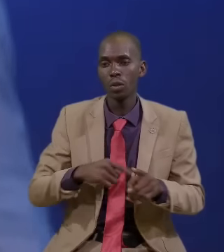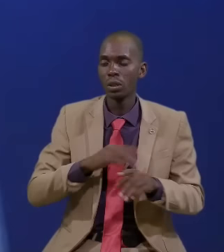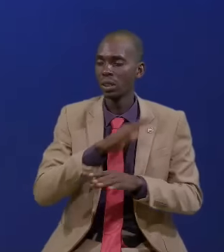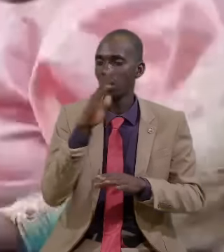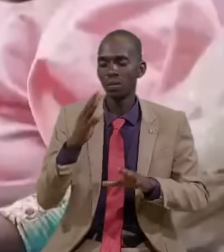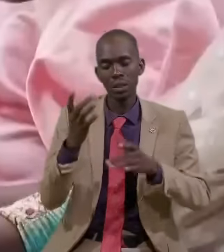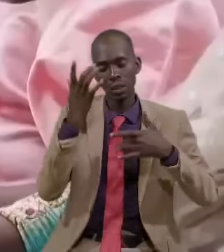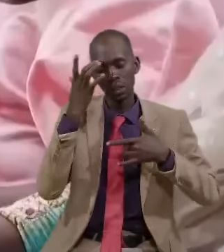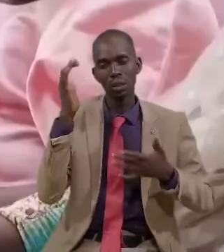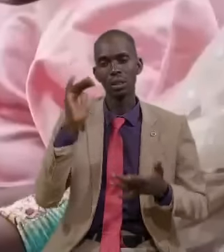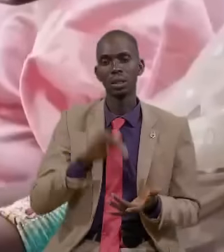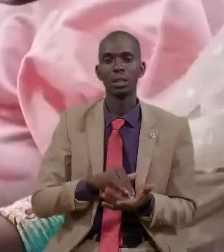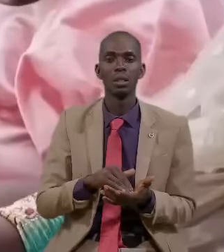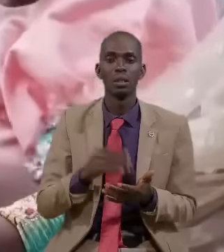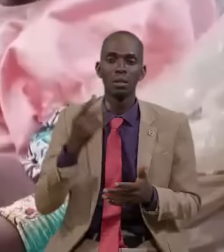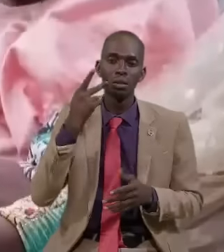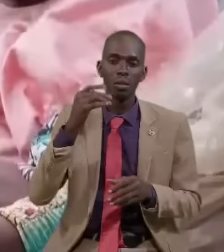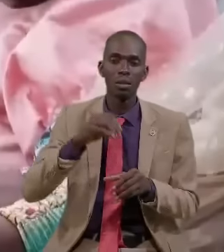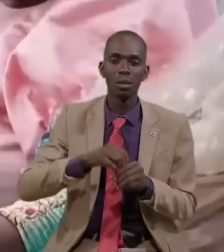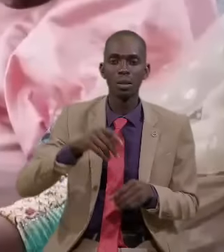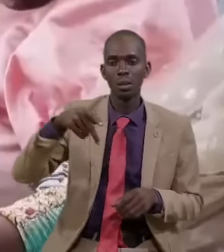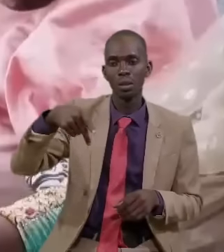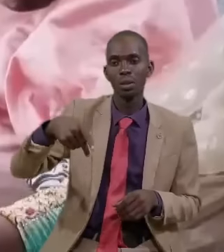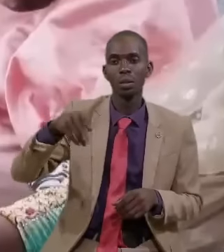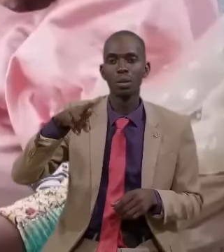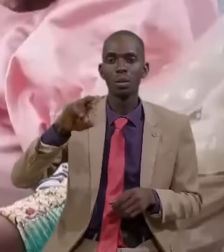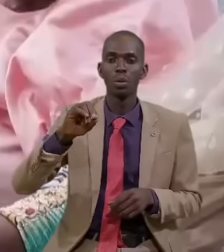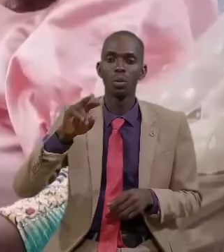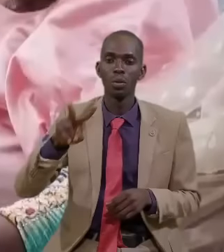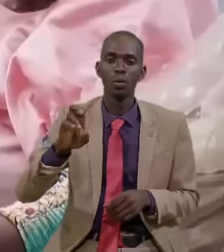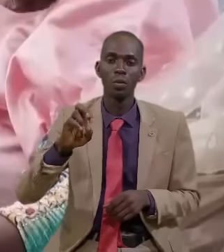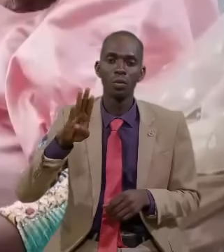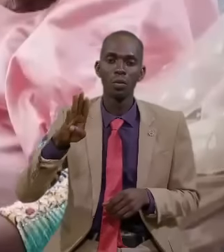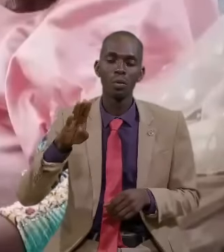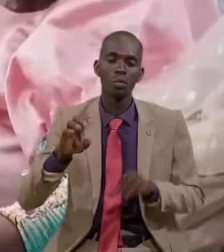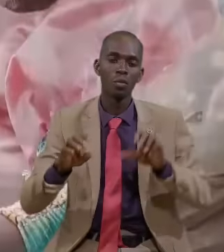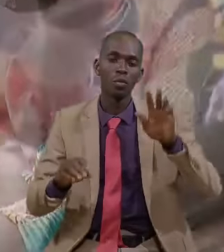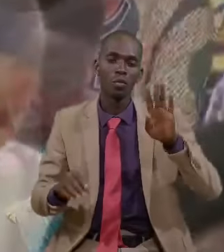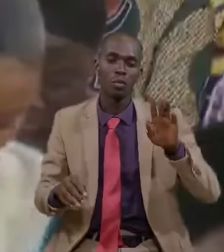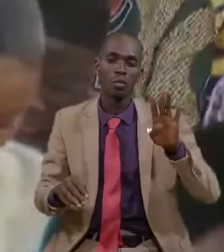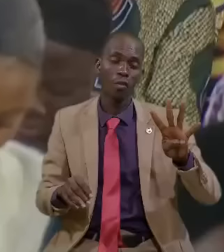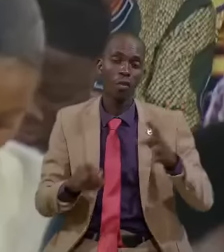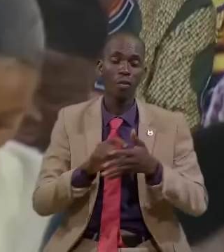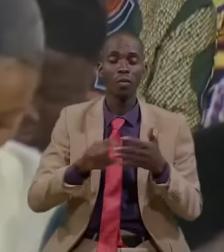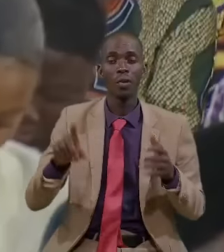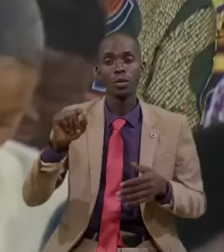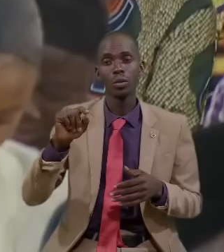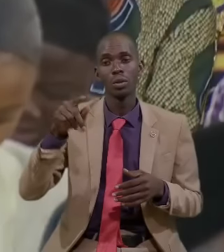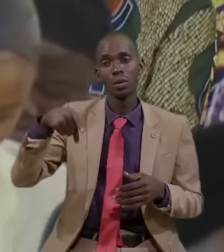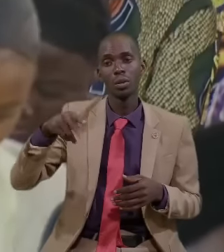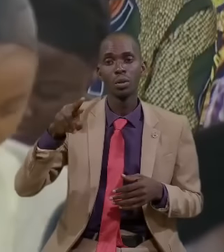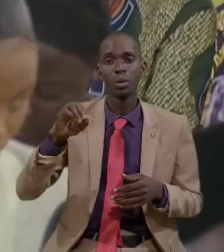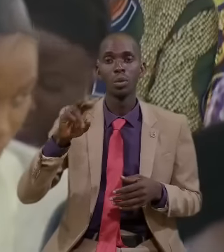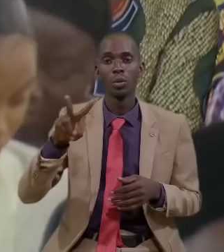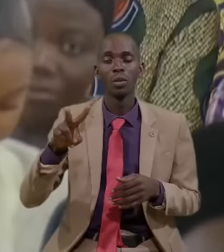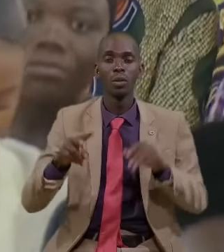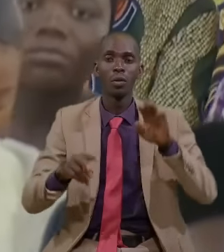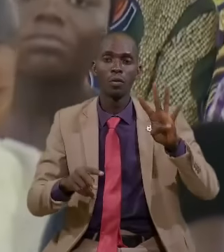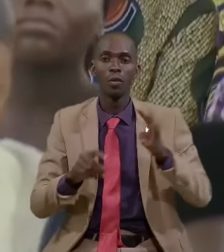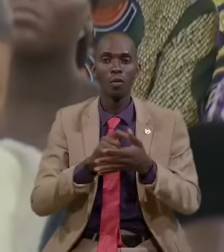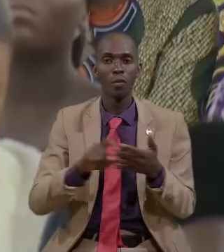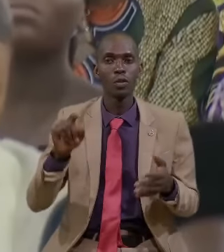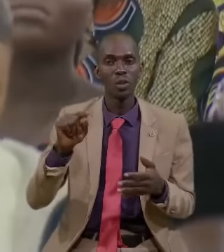Proverbs chapter 4, we're looking at verse 20. My son, attend